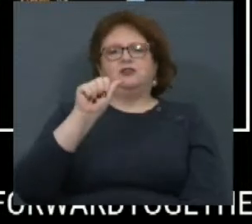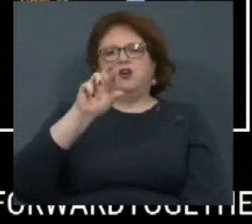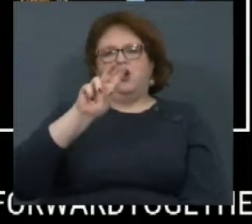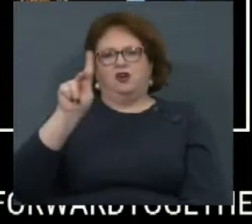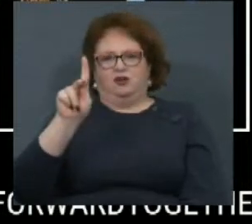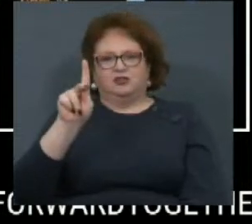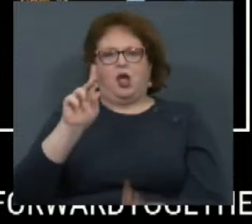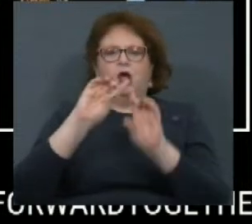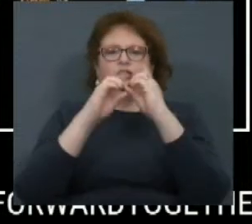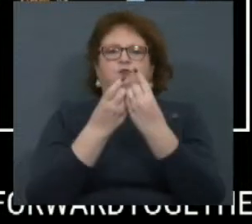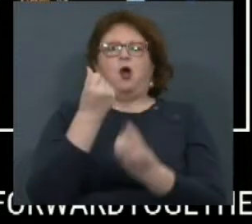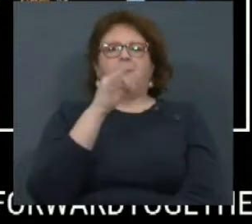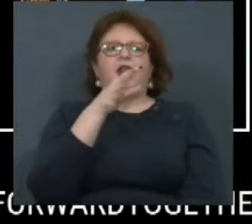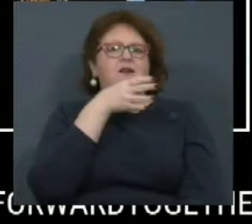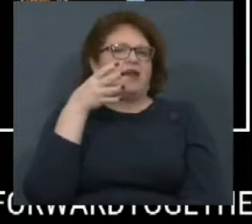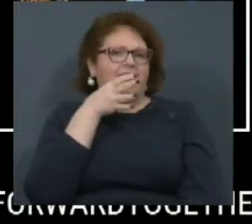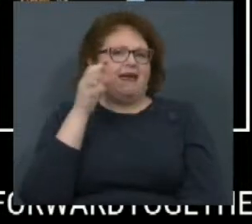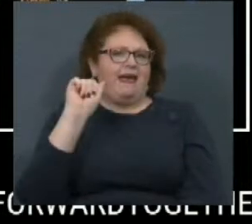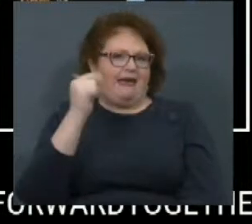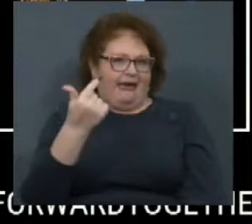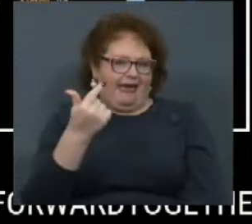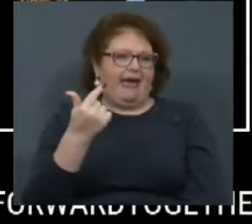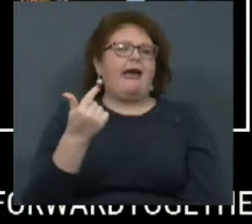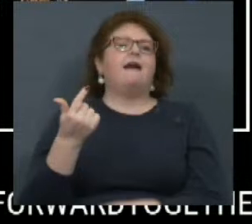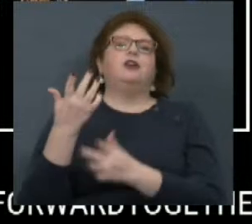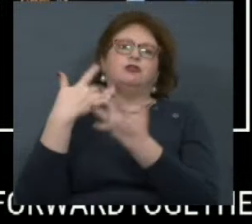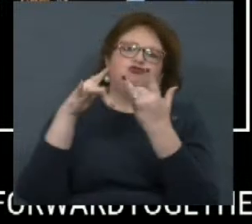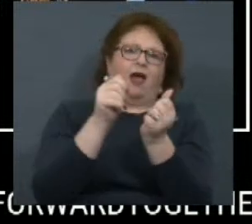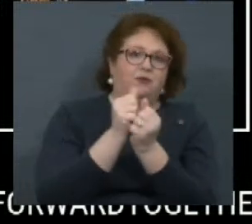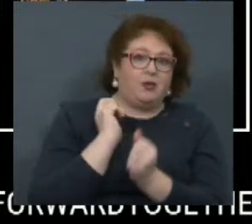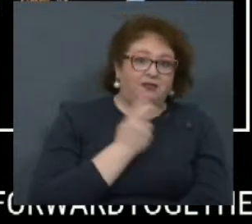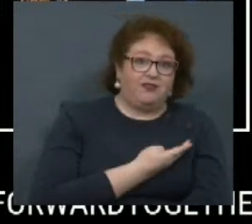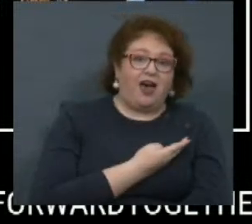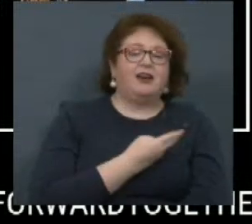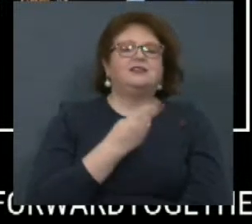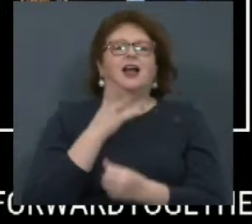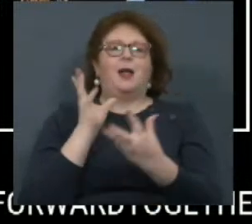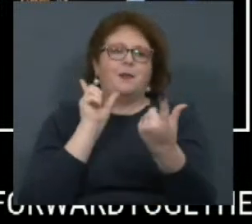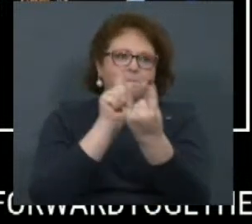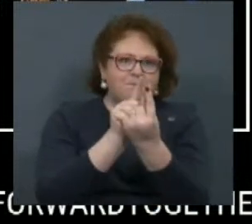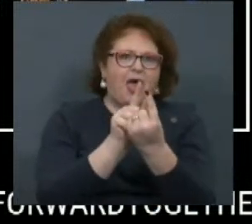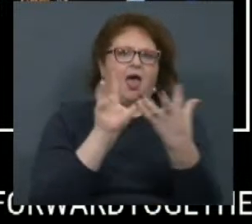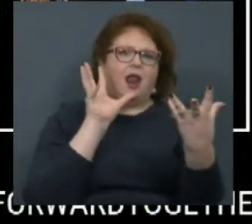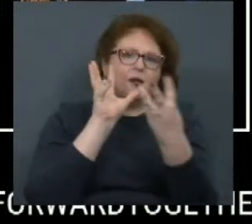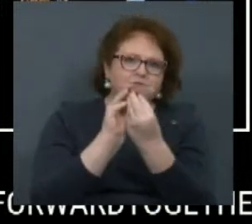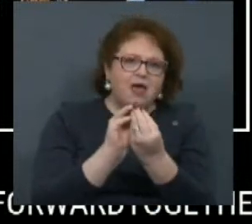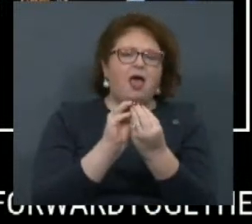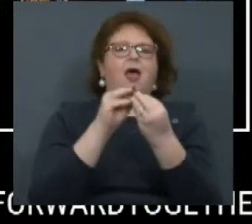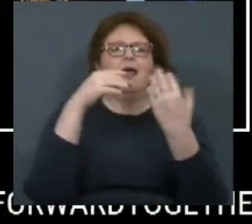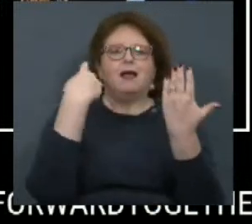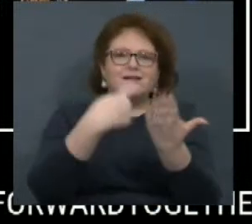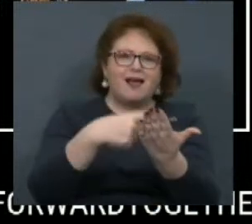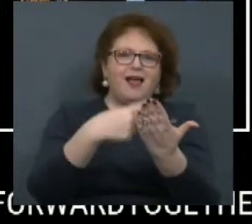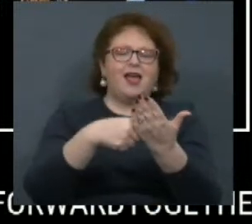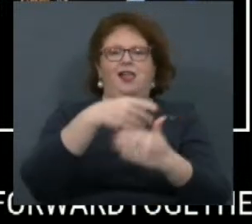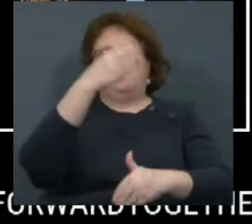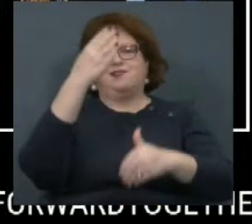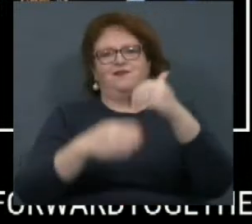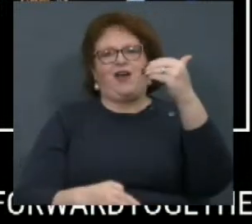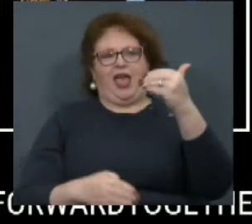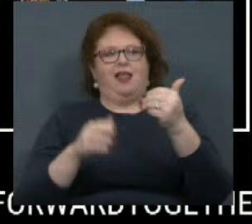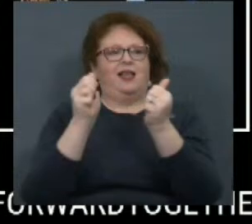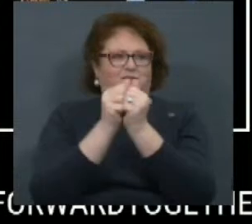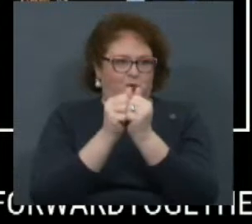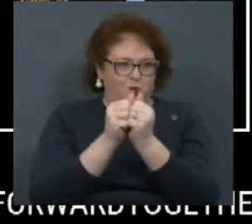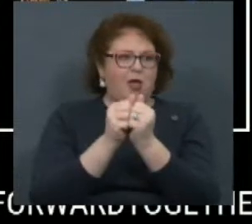Ag traveled with us to go and meet and actually formalize the relationship that we're having with Corey University,